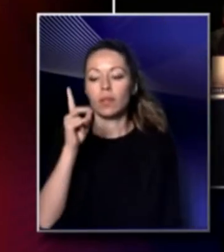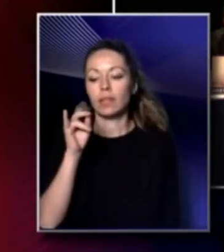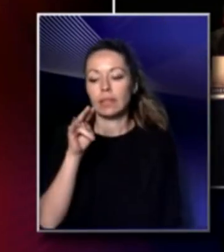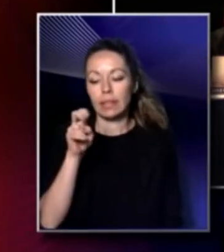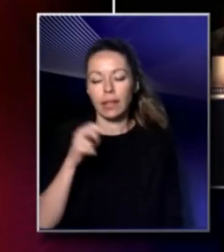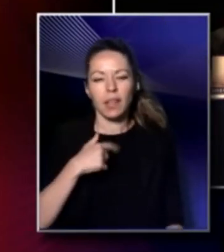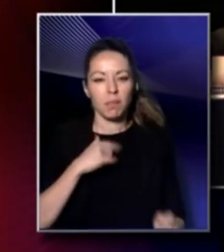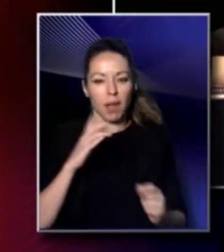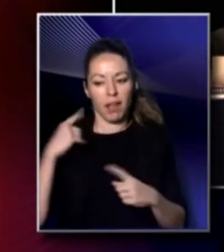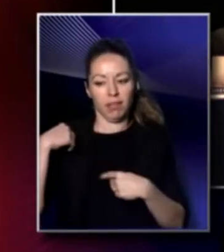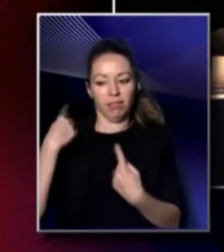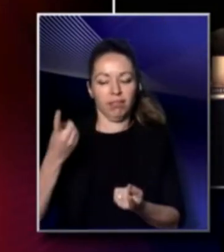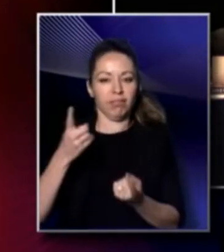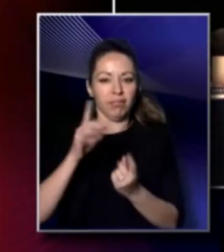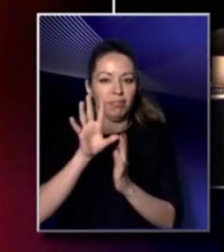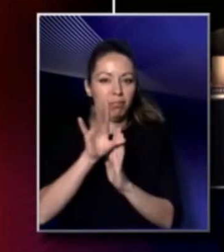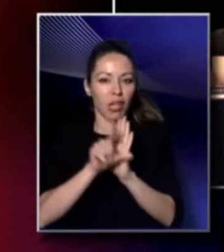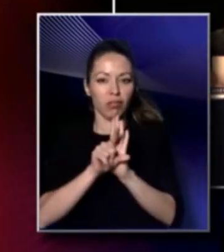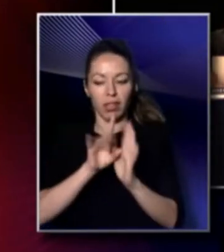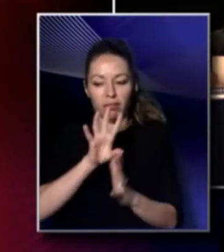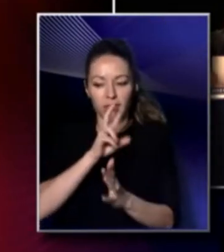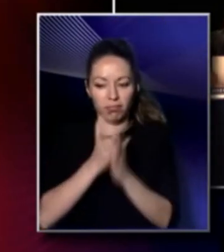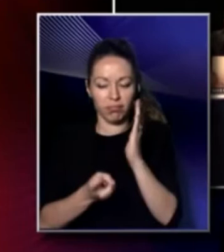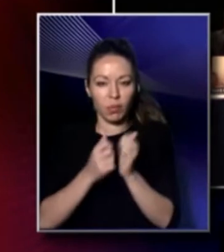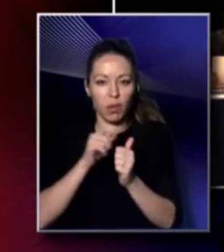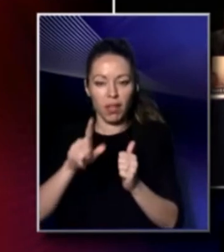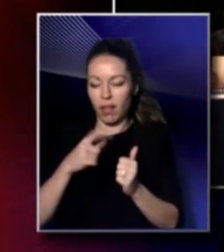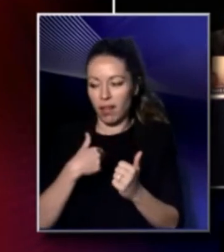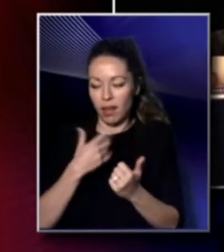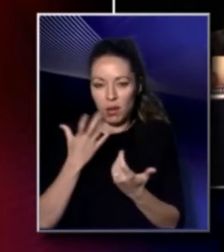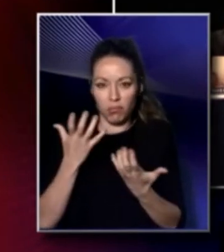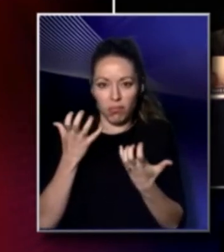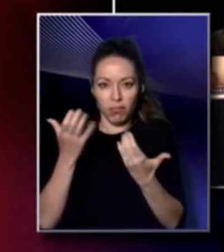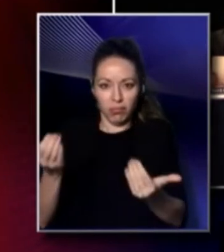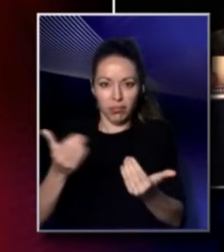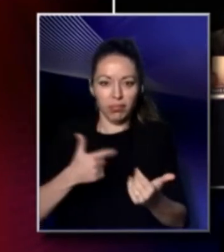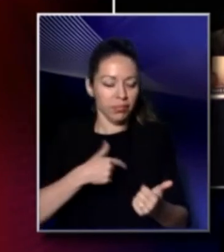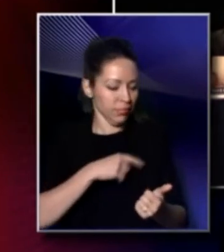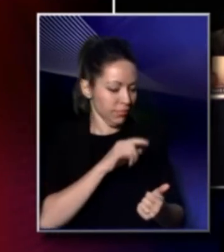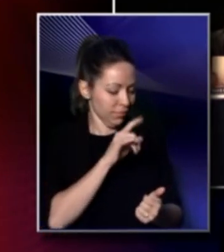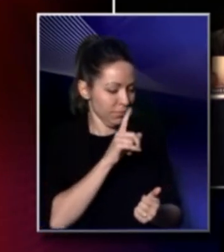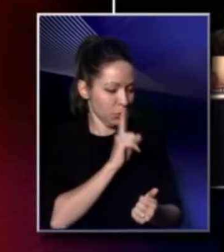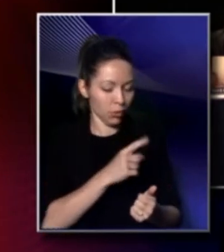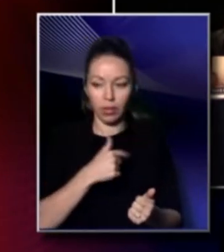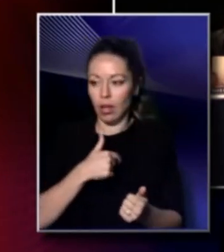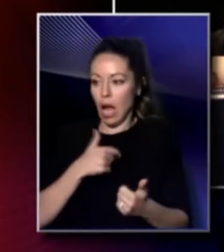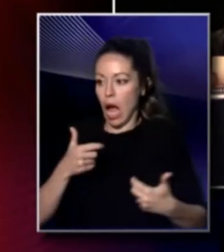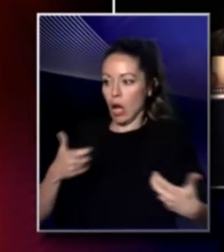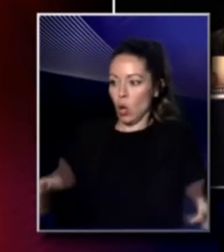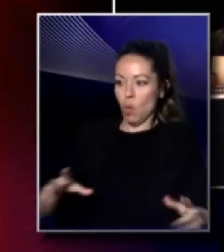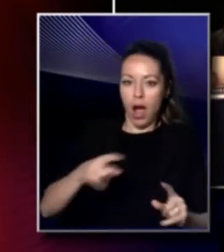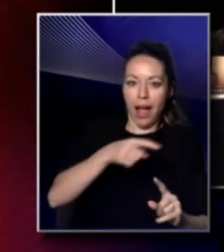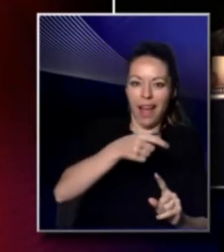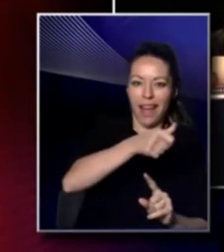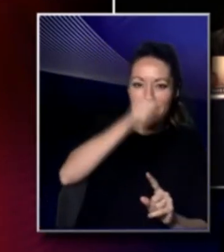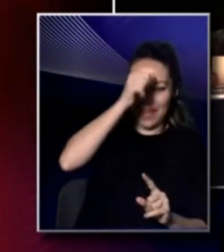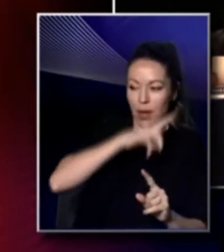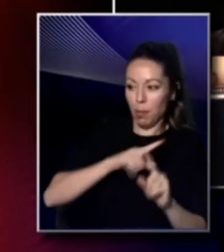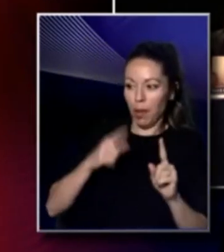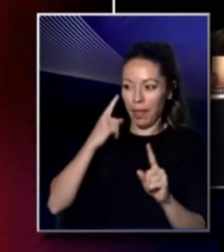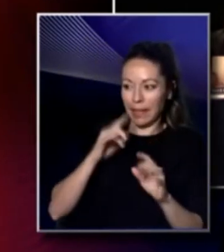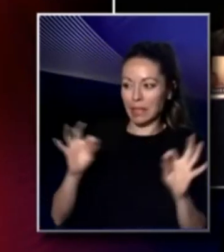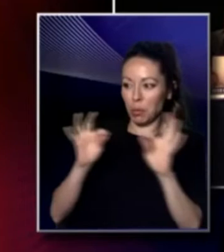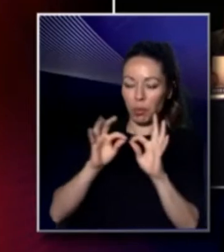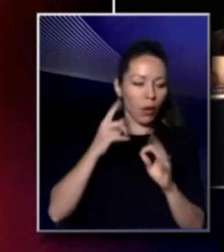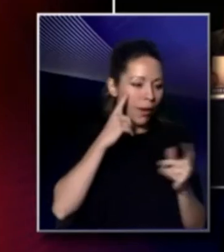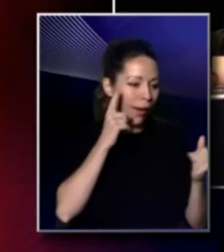Diane. Thank you. Great. All right, so I would not like to serve on the committee, but I think it's really important. agreed. I've been